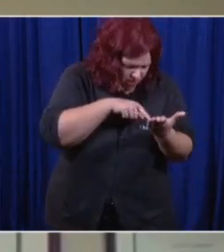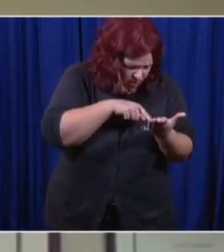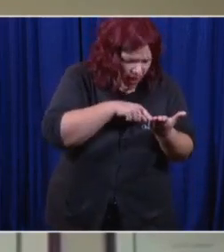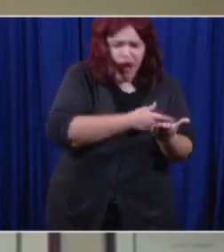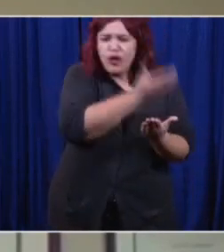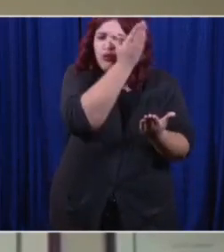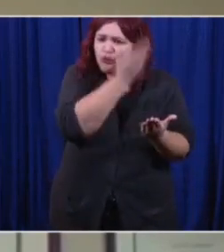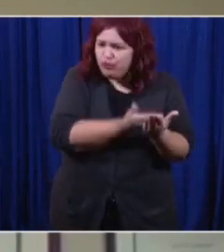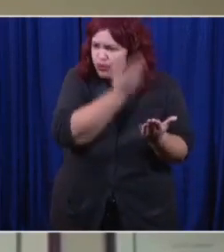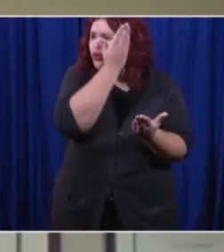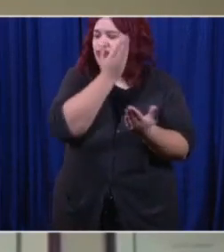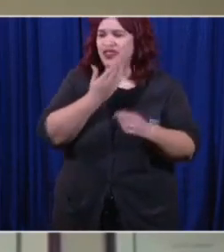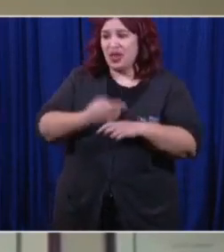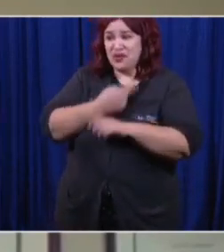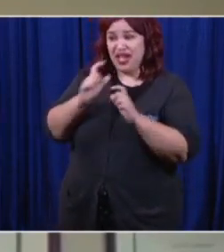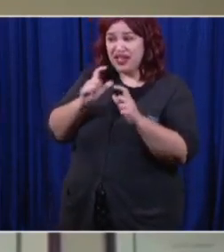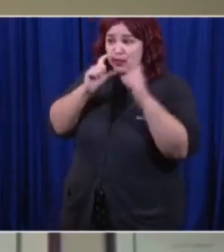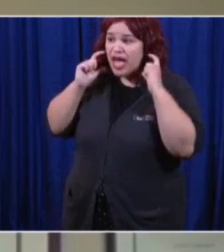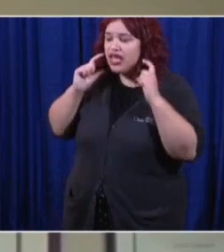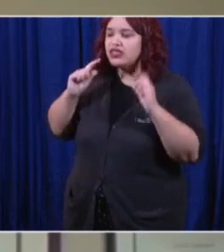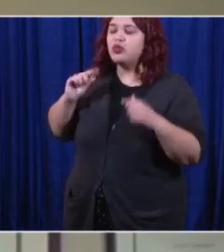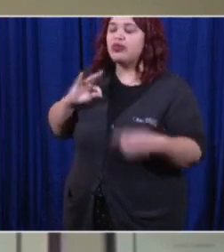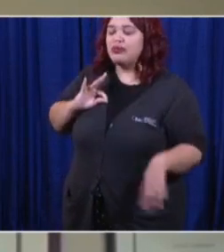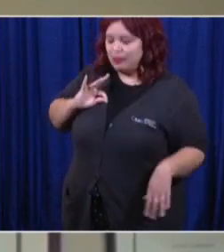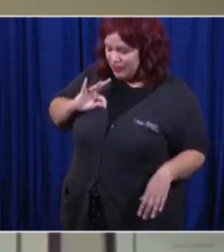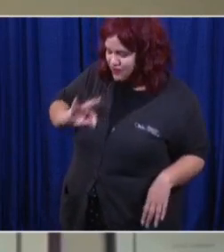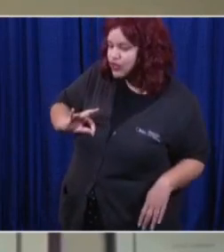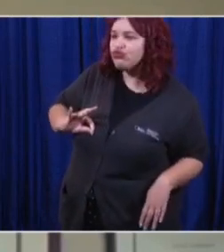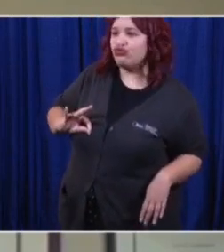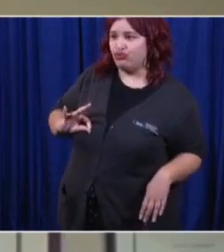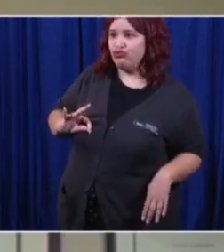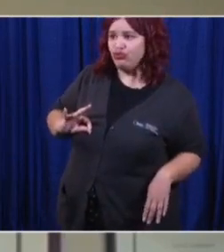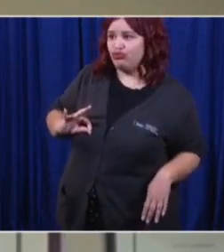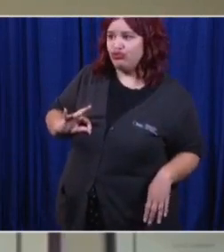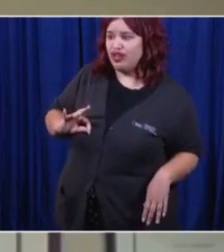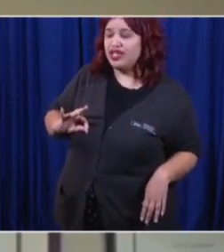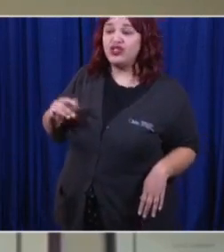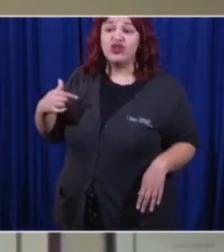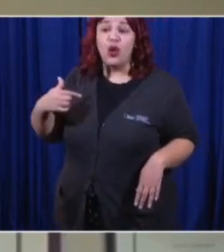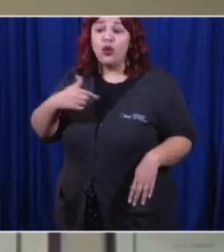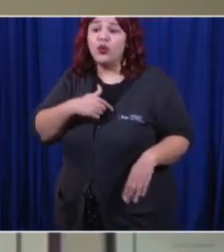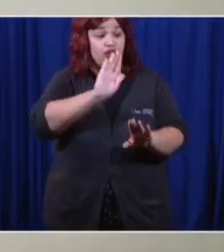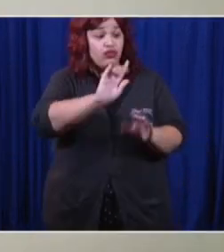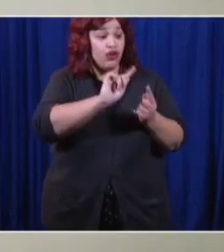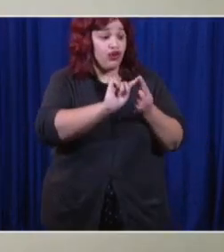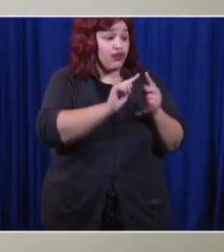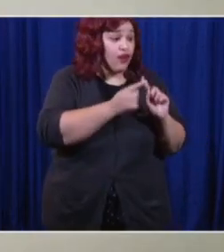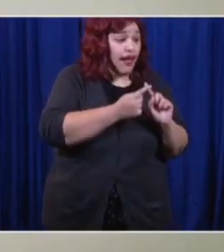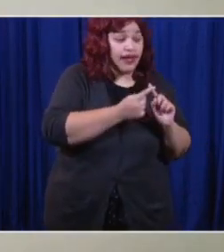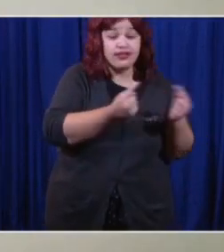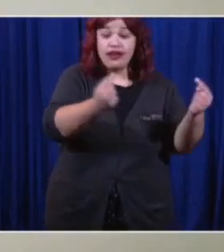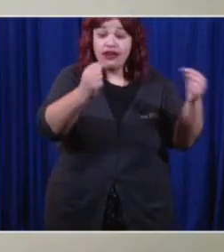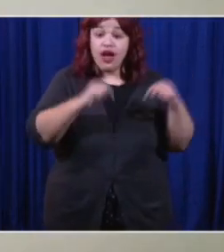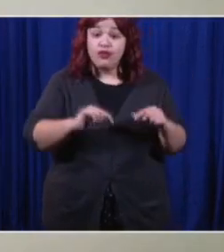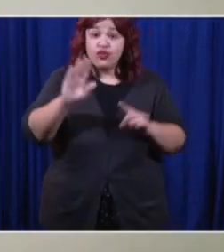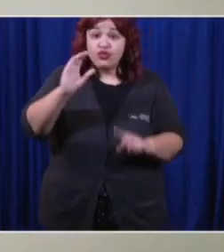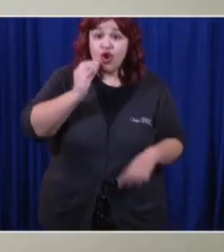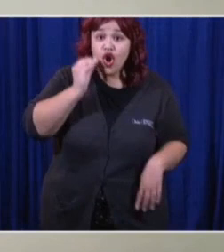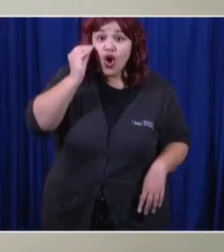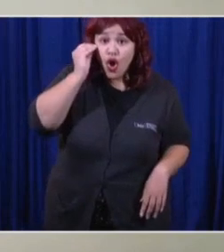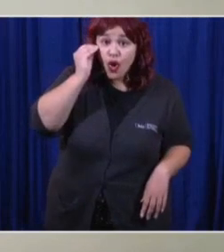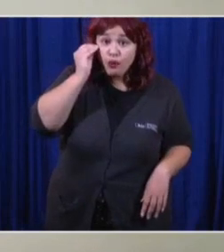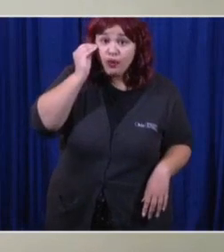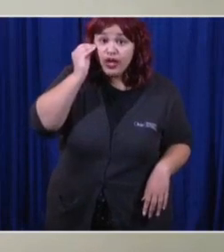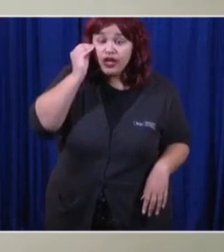difference. And so we're asking for everyone's help. And I think that's where we want to begin. Magically safe from